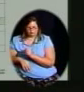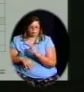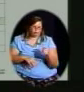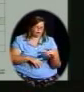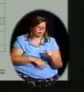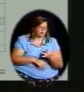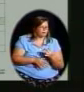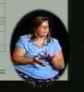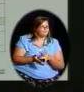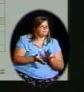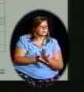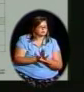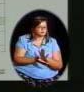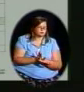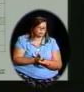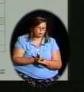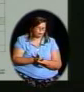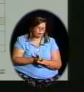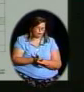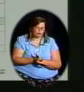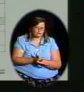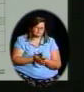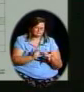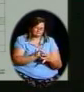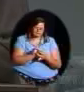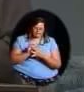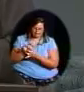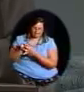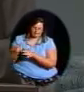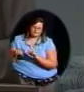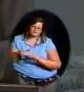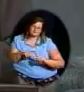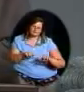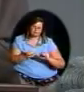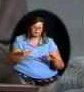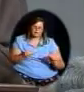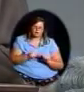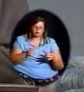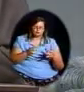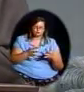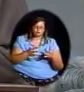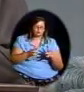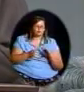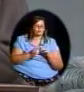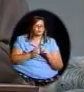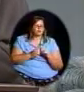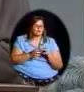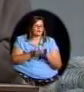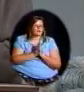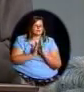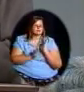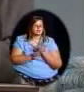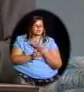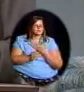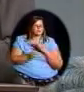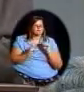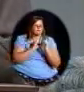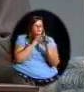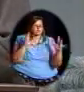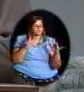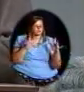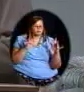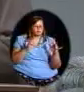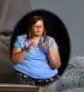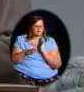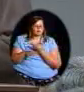high, some relate to K-12, of course. So they asked us to put together more of a visual, if you would. And this is the visual that we have